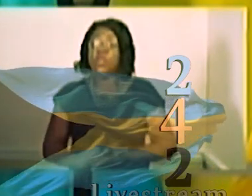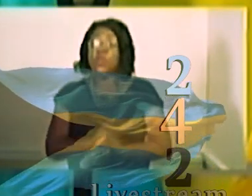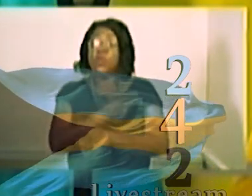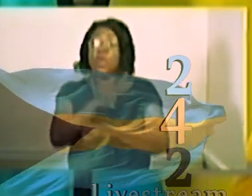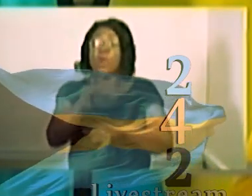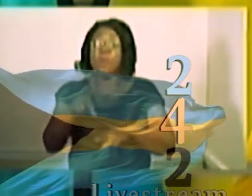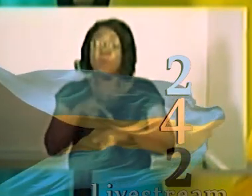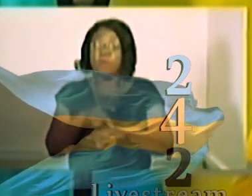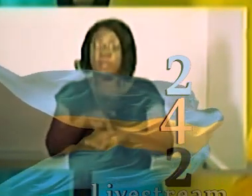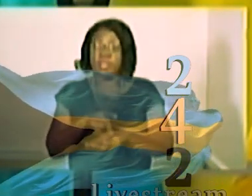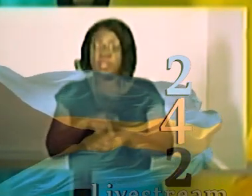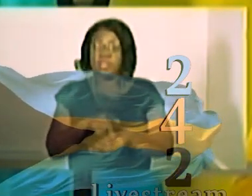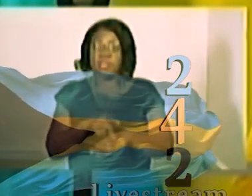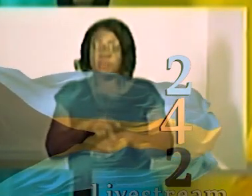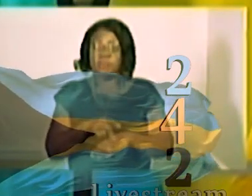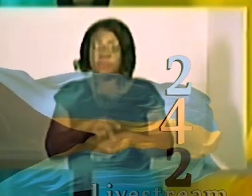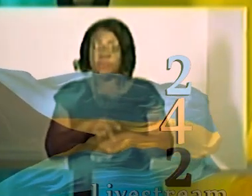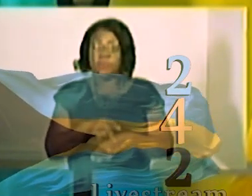Family Islands,